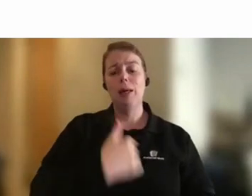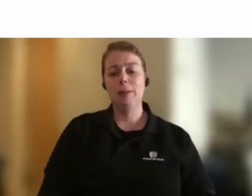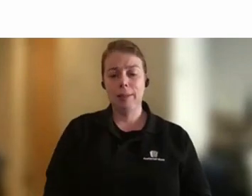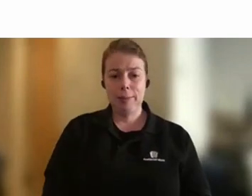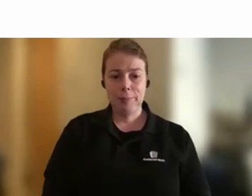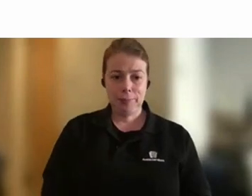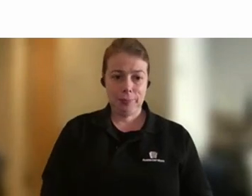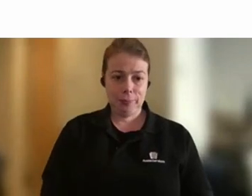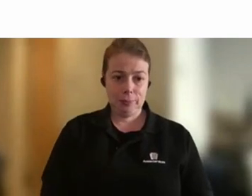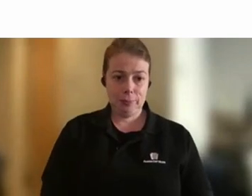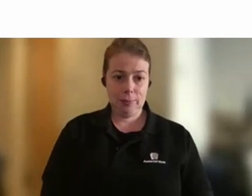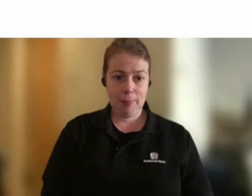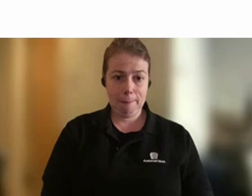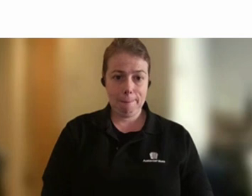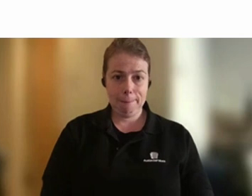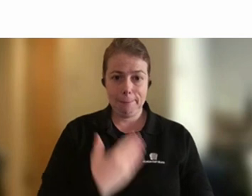Thank you.